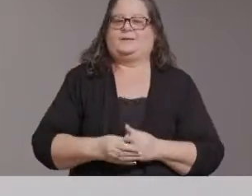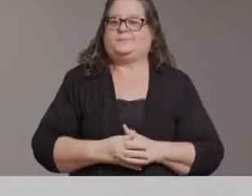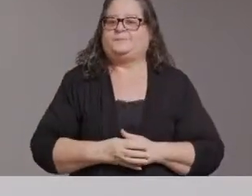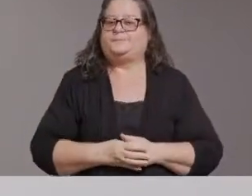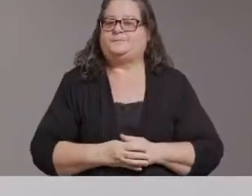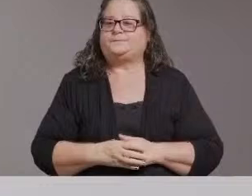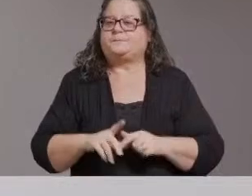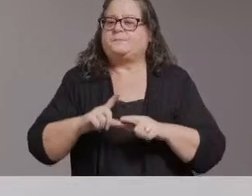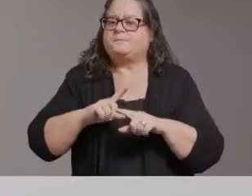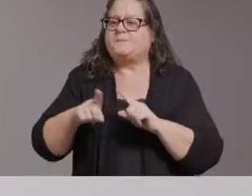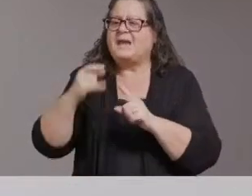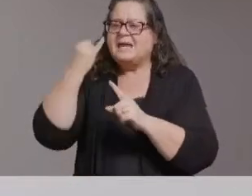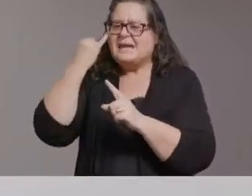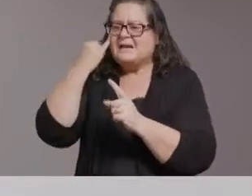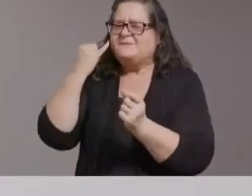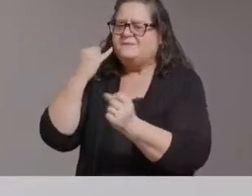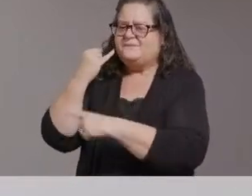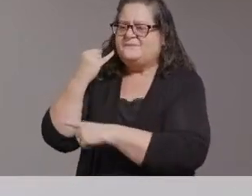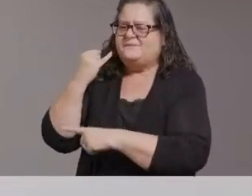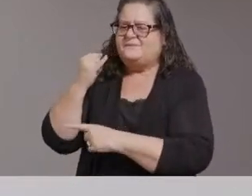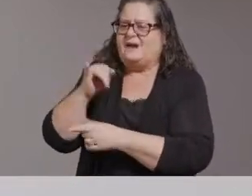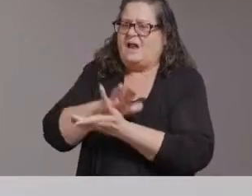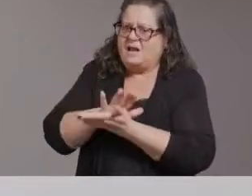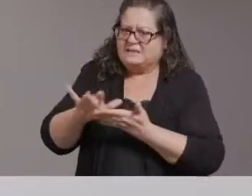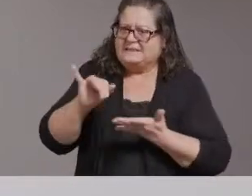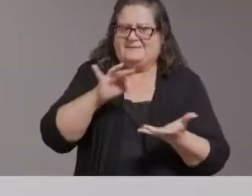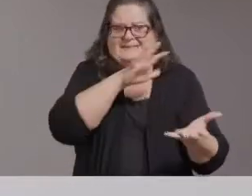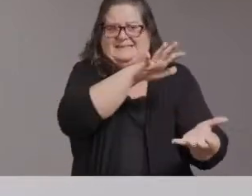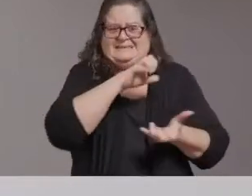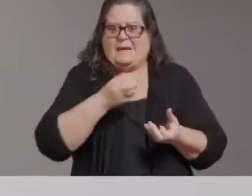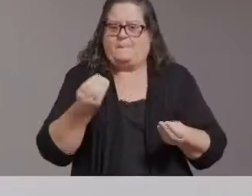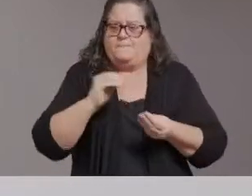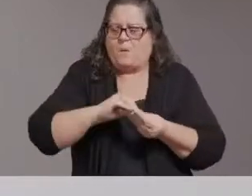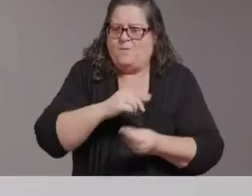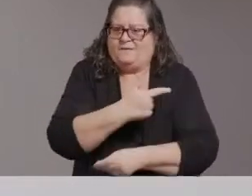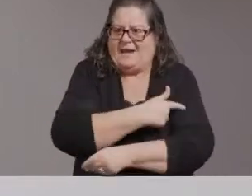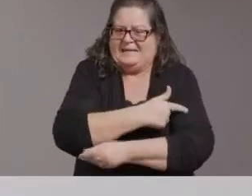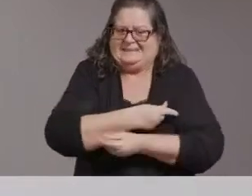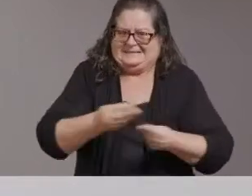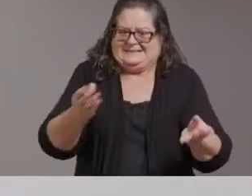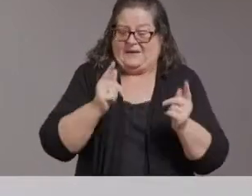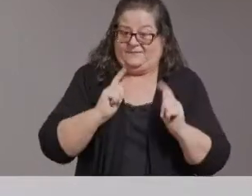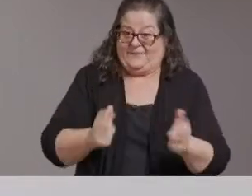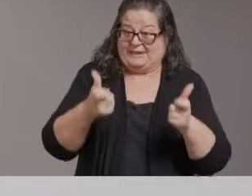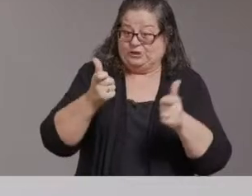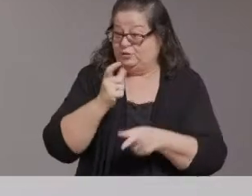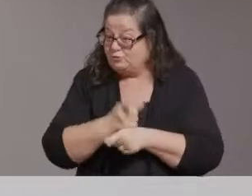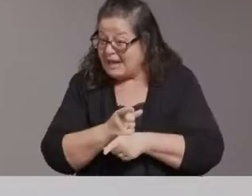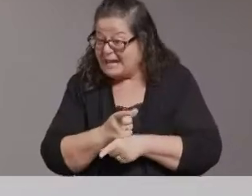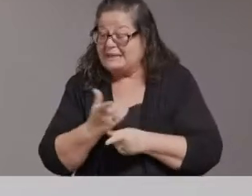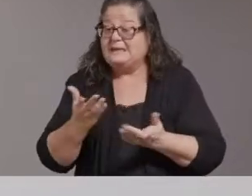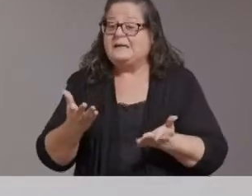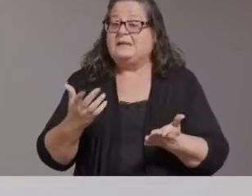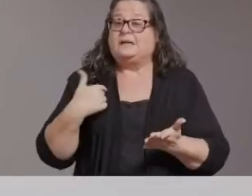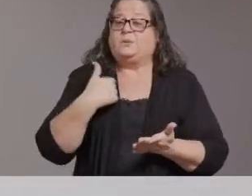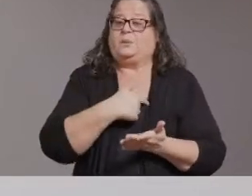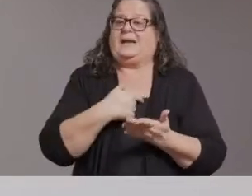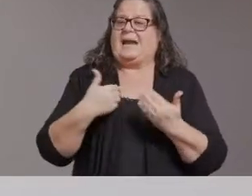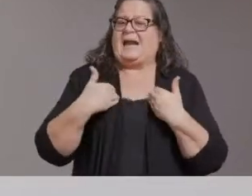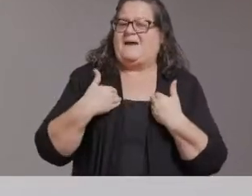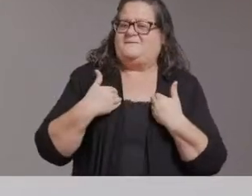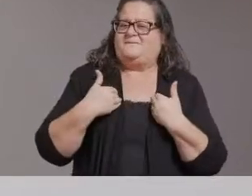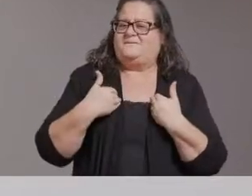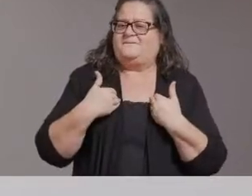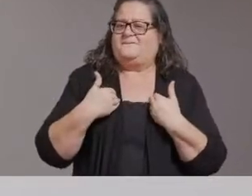Johnson right away just to get the doses up and so forth. So do we have more vaccine than demand at